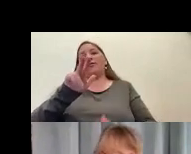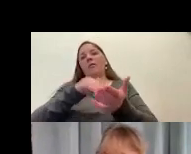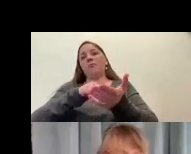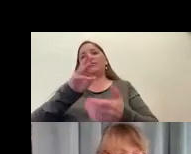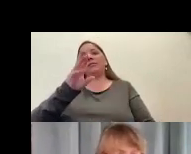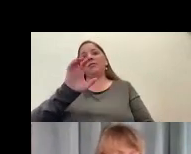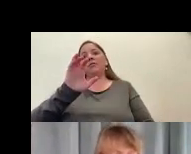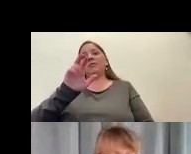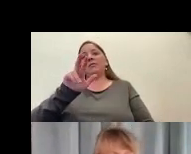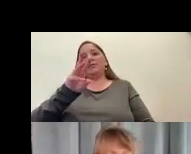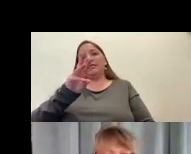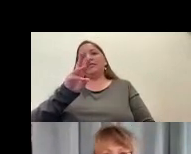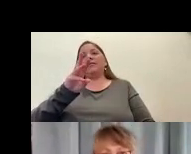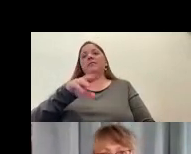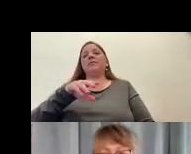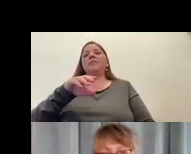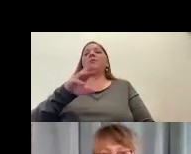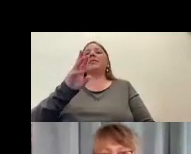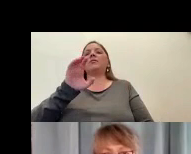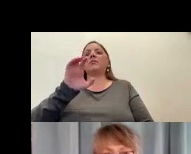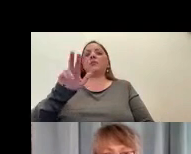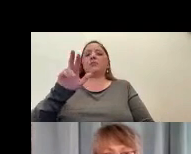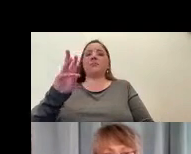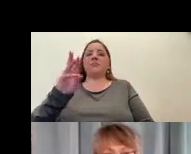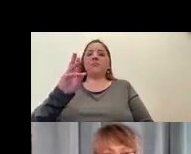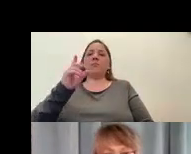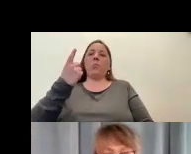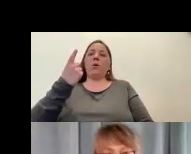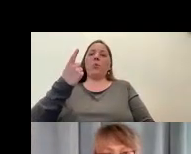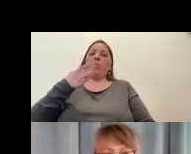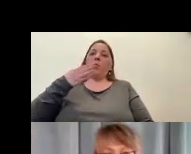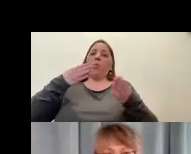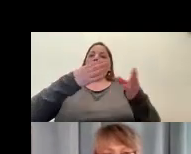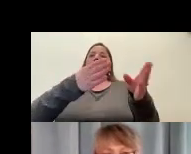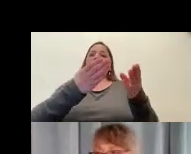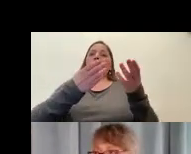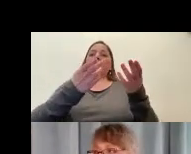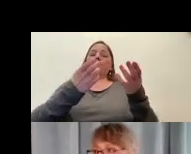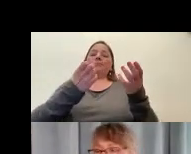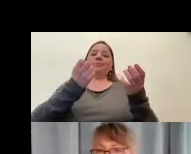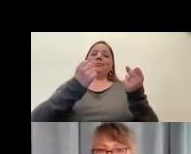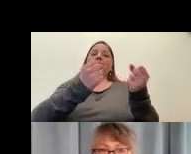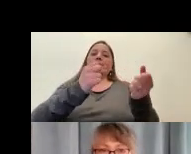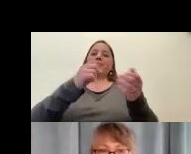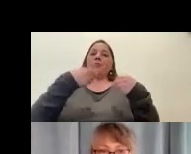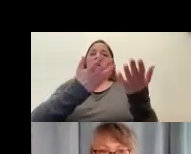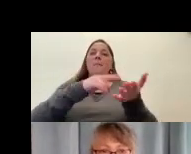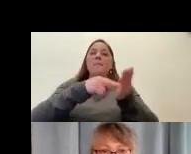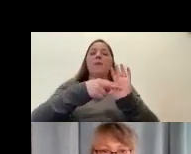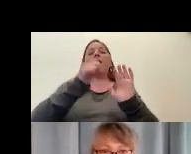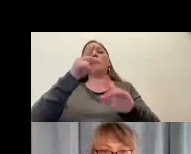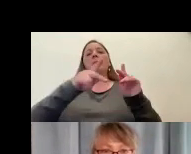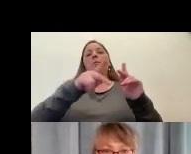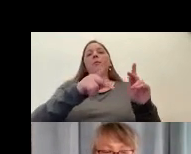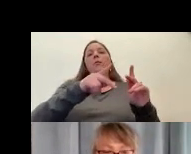we've conducted this last year, 60% said they're receiving a service from a volunteer driver